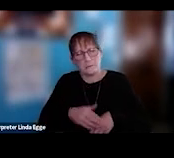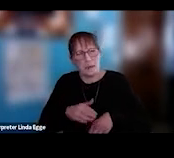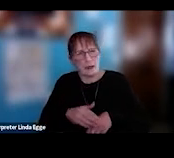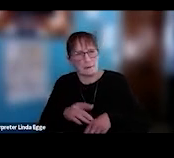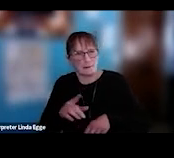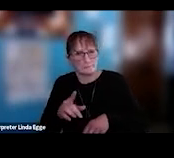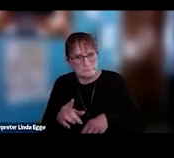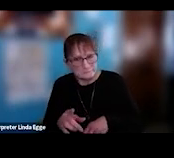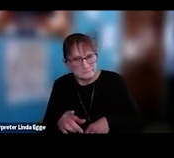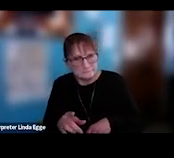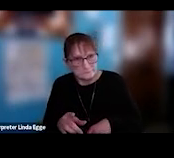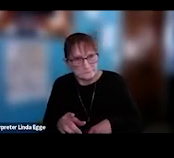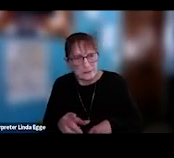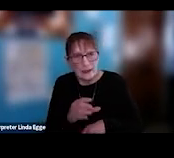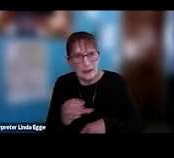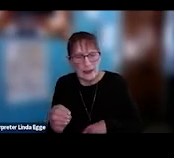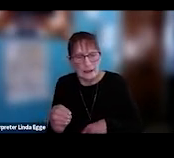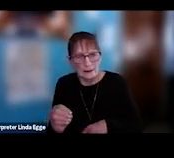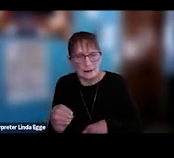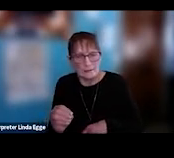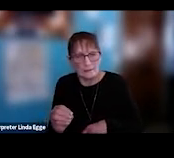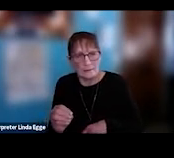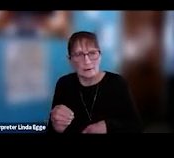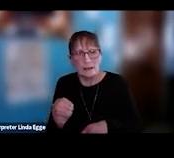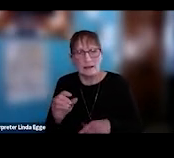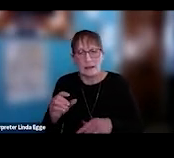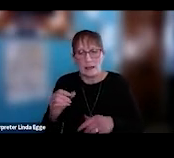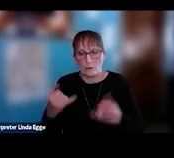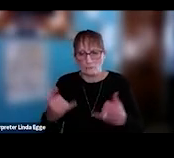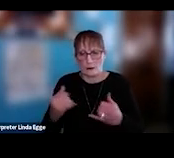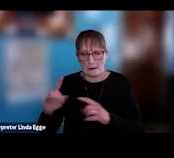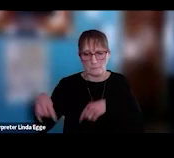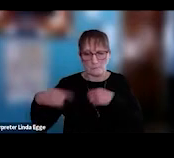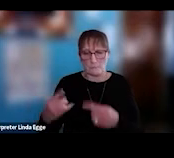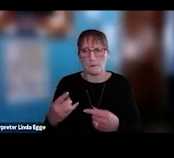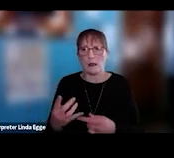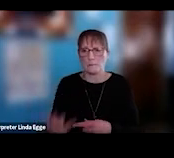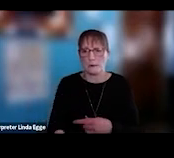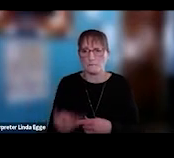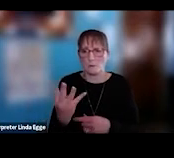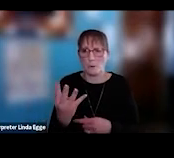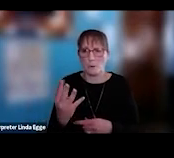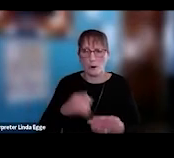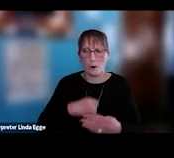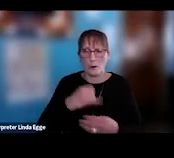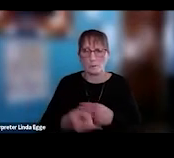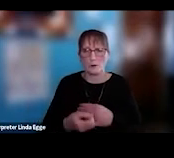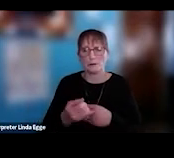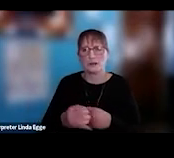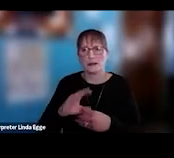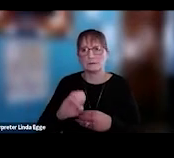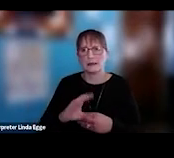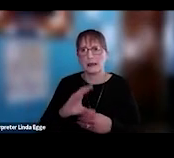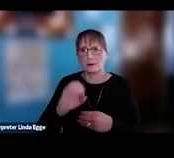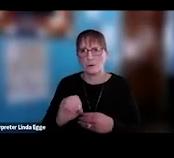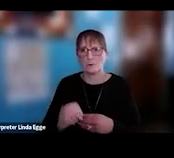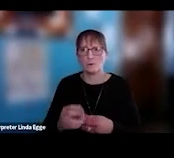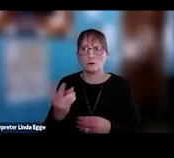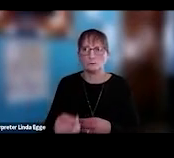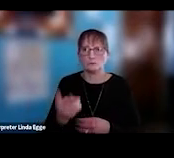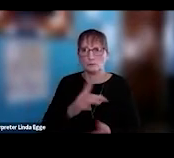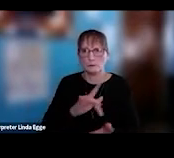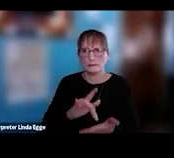of. And to date, I've been involved in 4 Project ECHOs, 2 with the National Center for State Courts